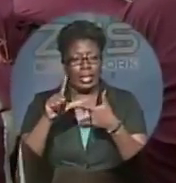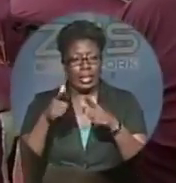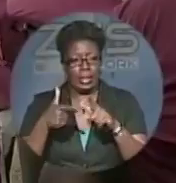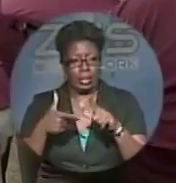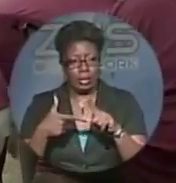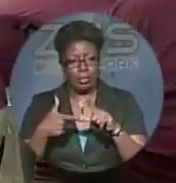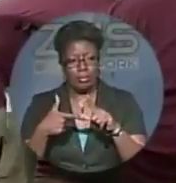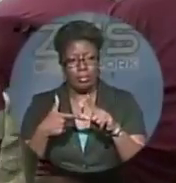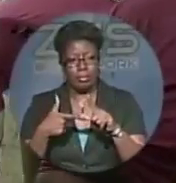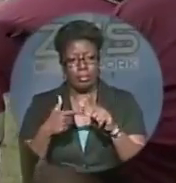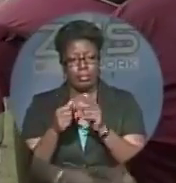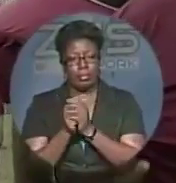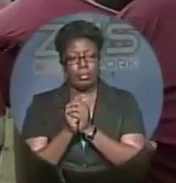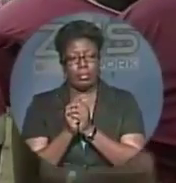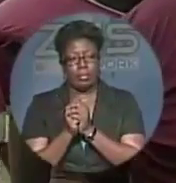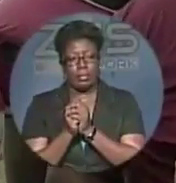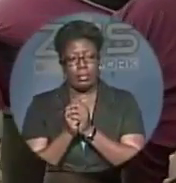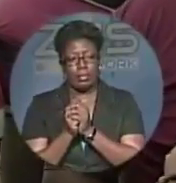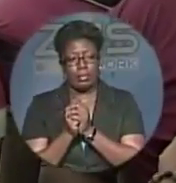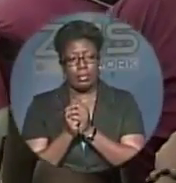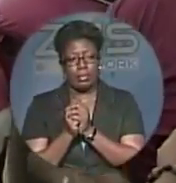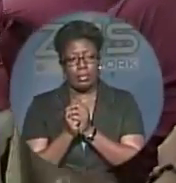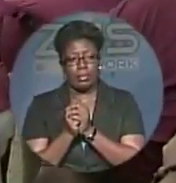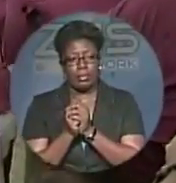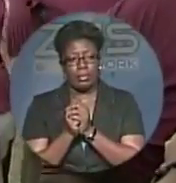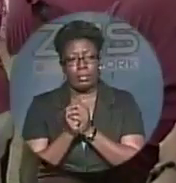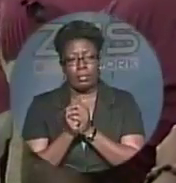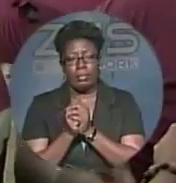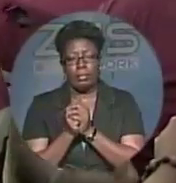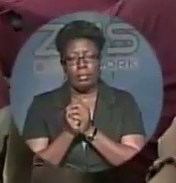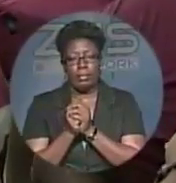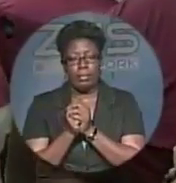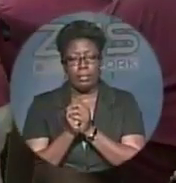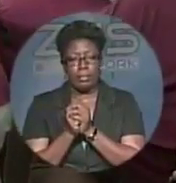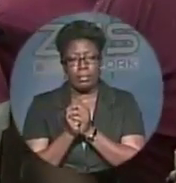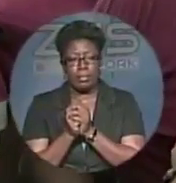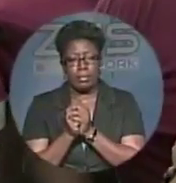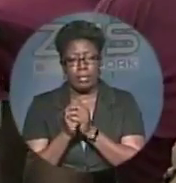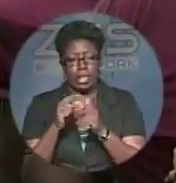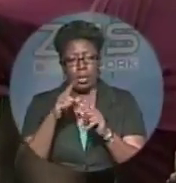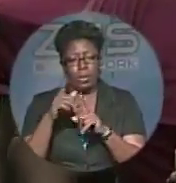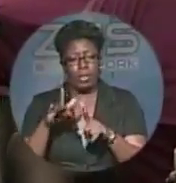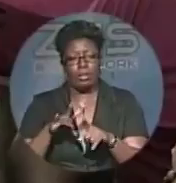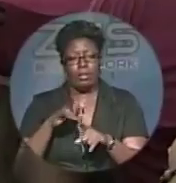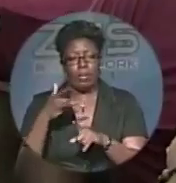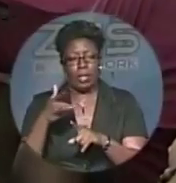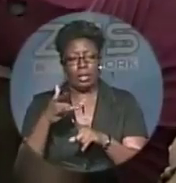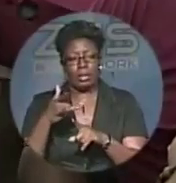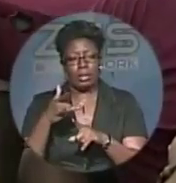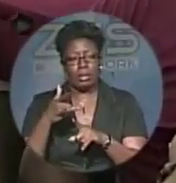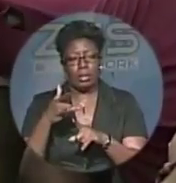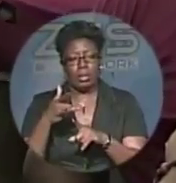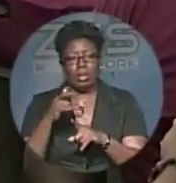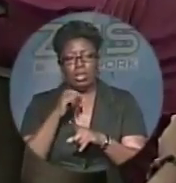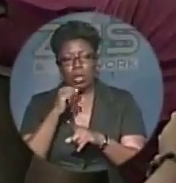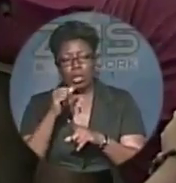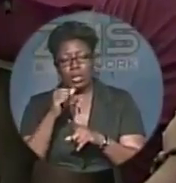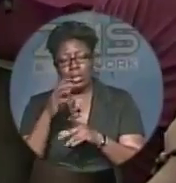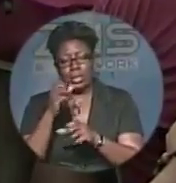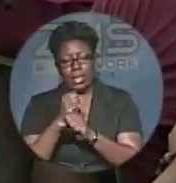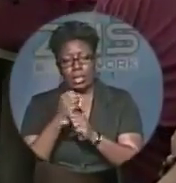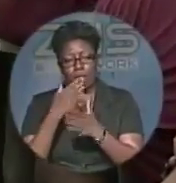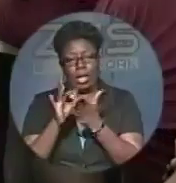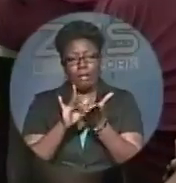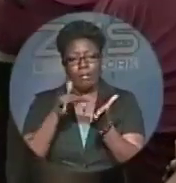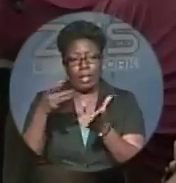own share of hiccups, but we were determined to come out this game. When we felt like we were being taken disadvantage of, we went to the